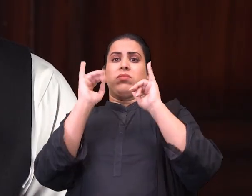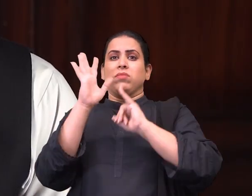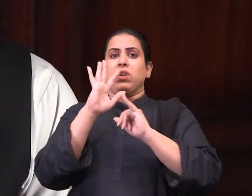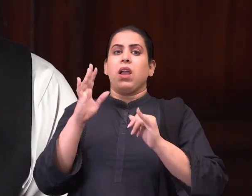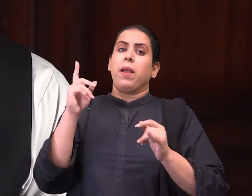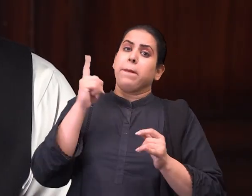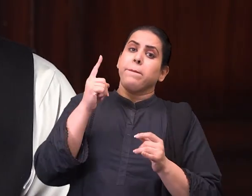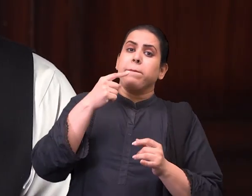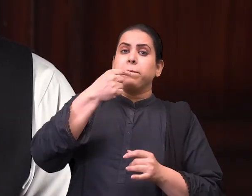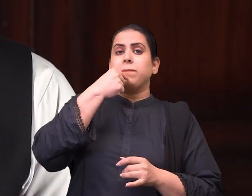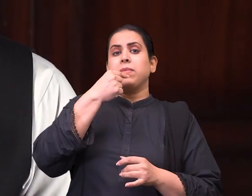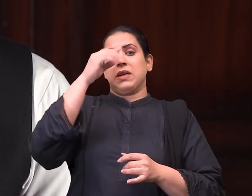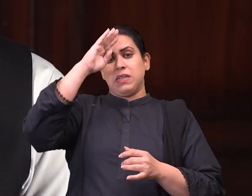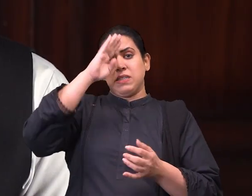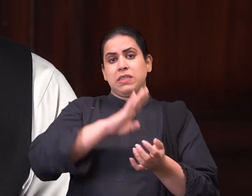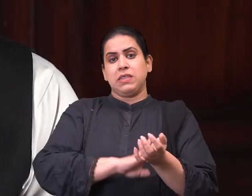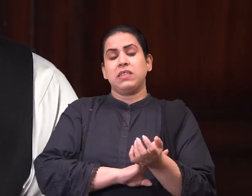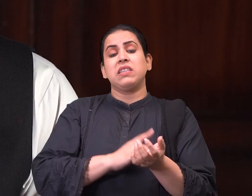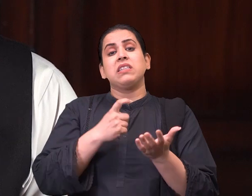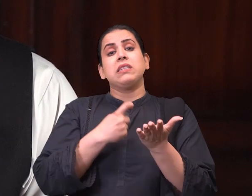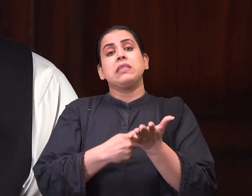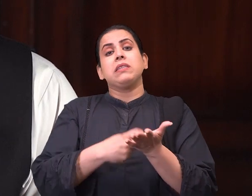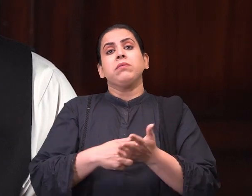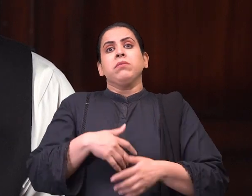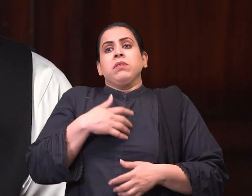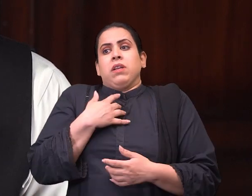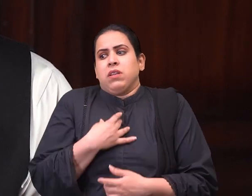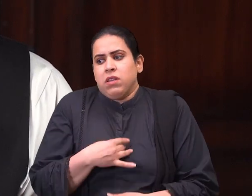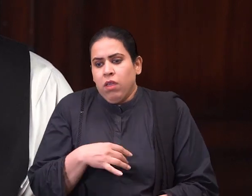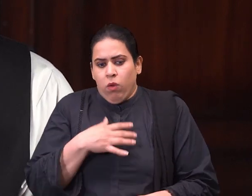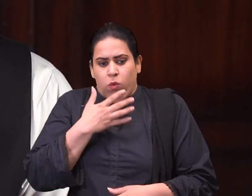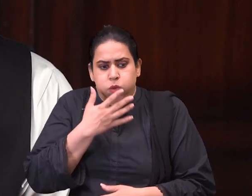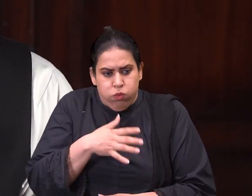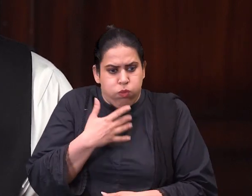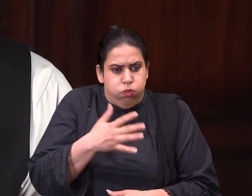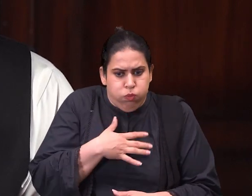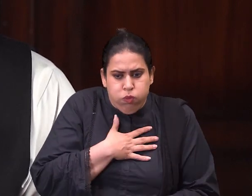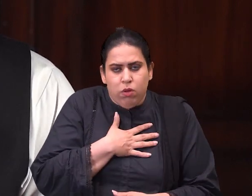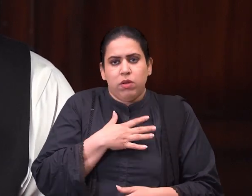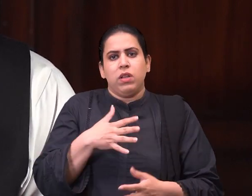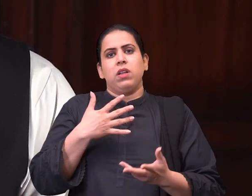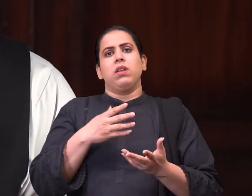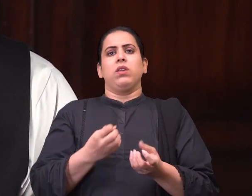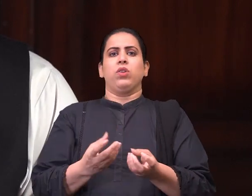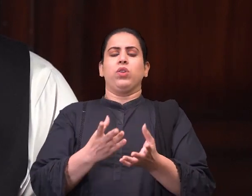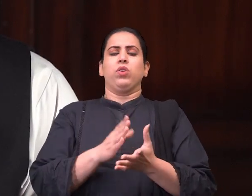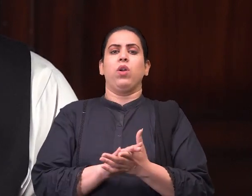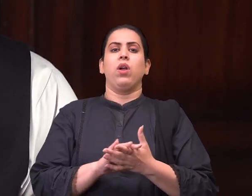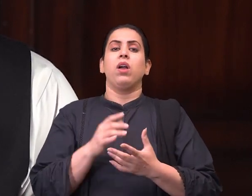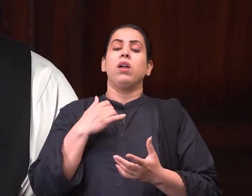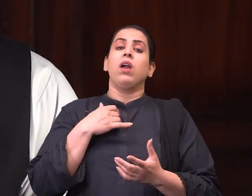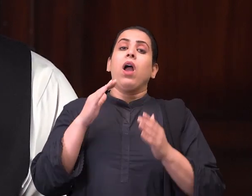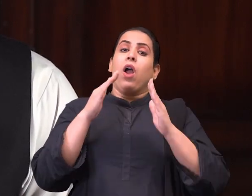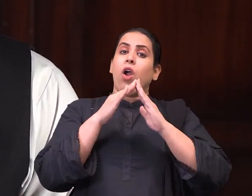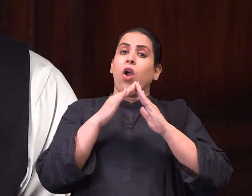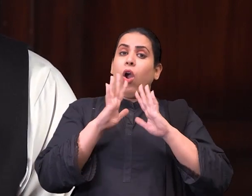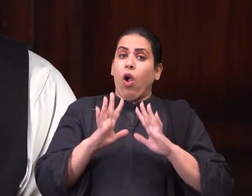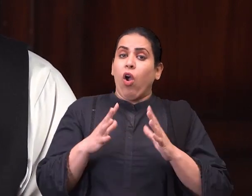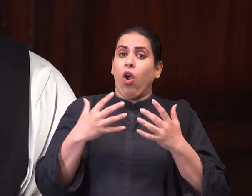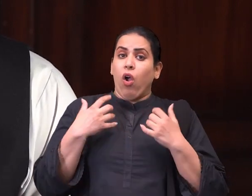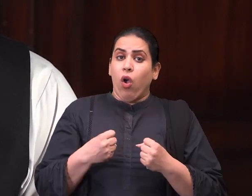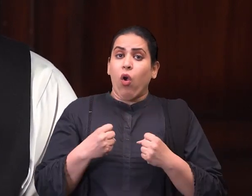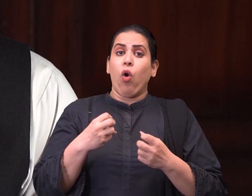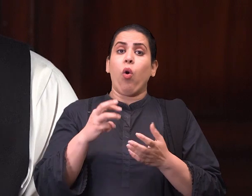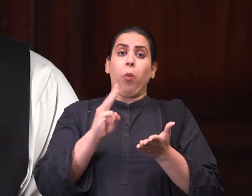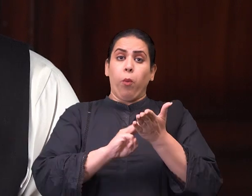of smog-induced pulmonary diseases was a result of breathing in the acrid air of Lahore, along with my